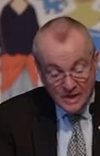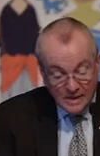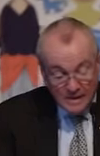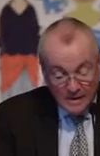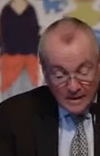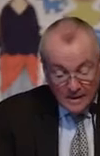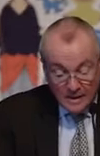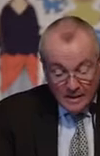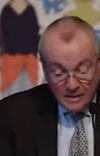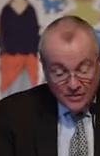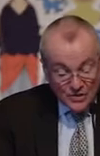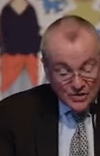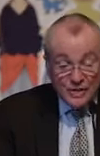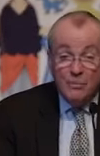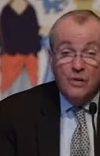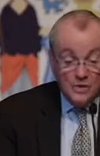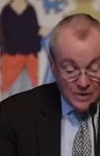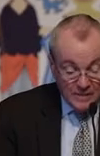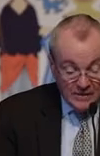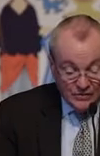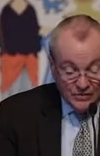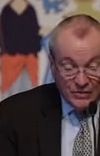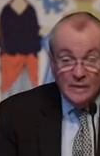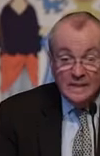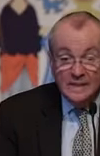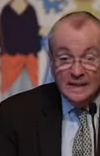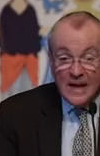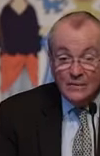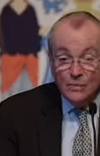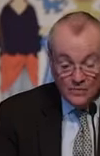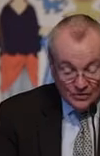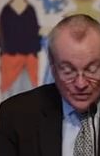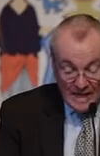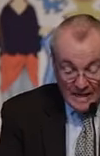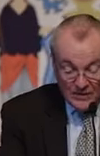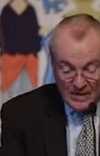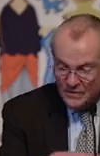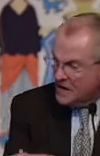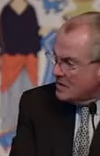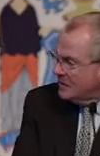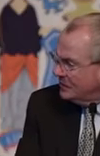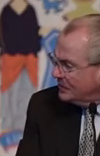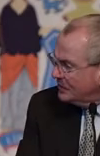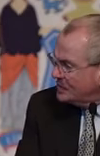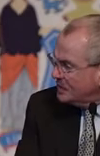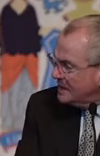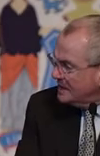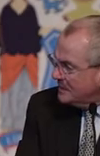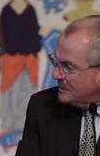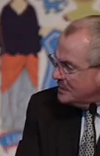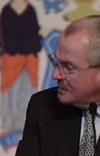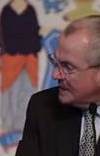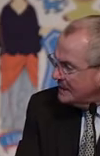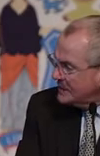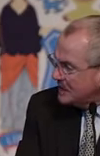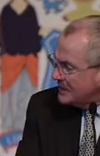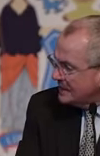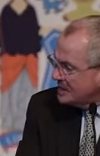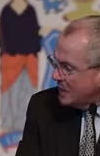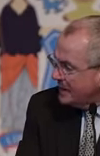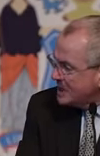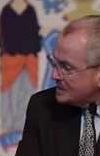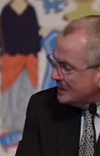discharges versus the number of new admittances, and we need to get that reversed again. I think in fairness, Judy, you'll get into this,